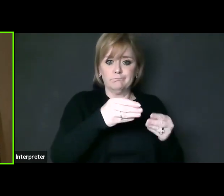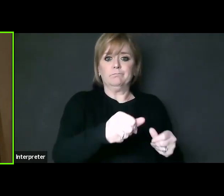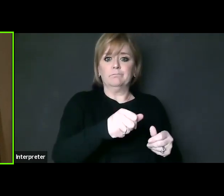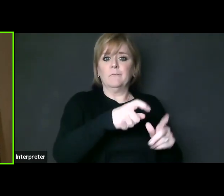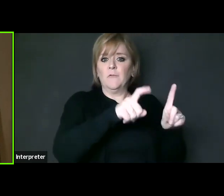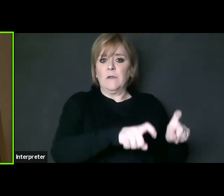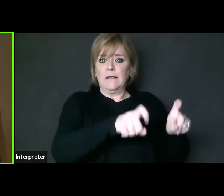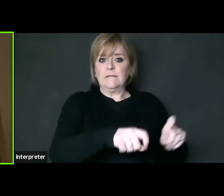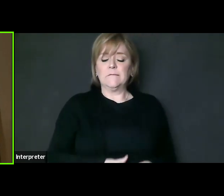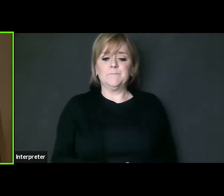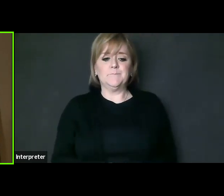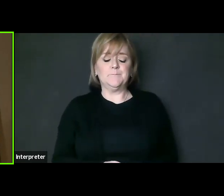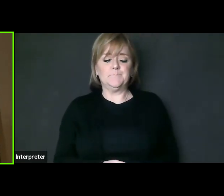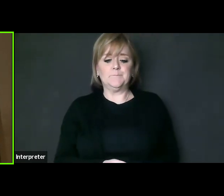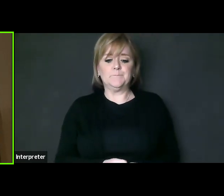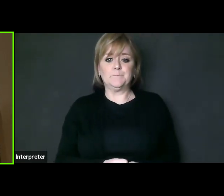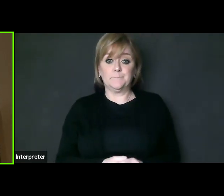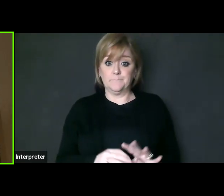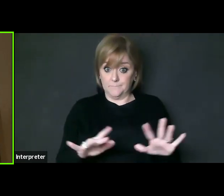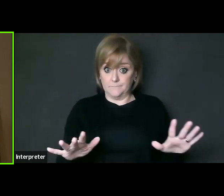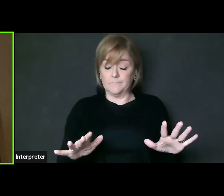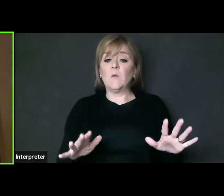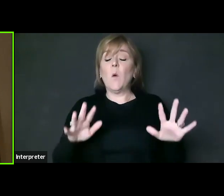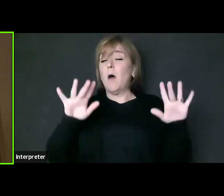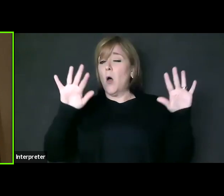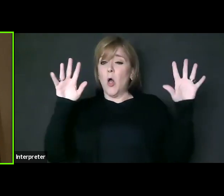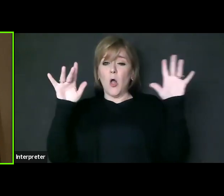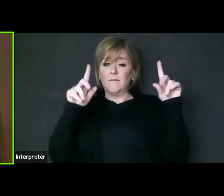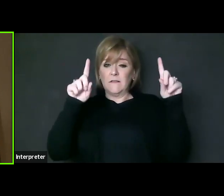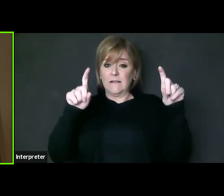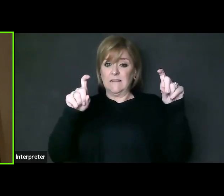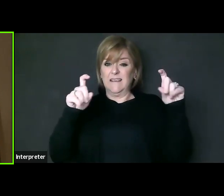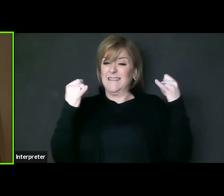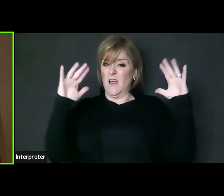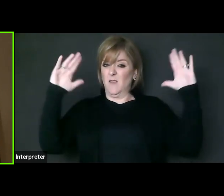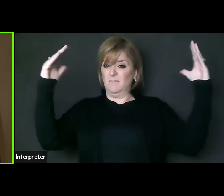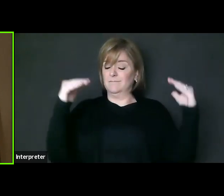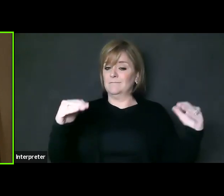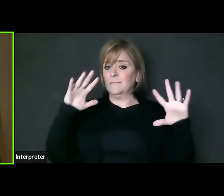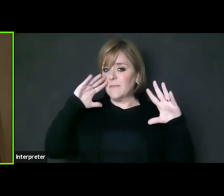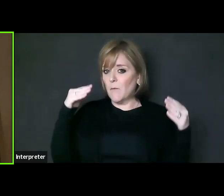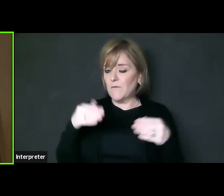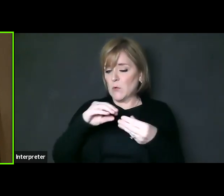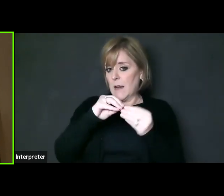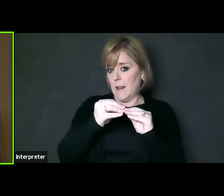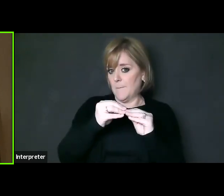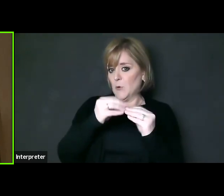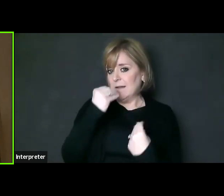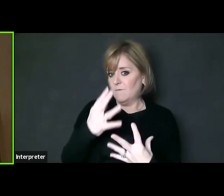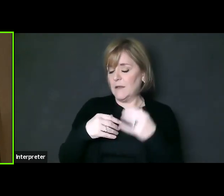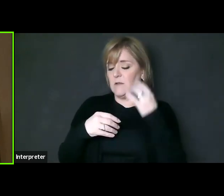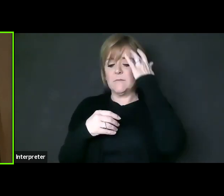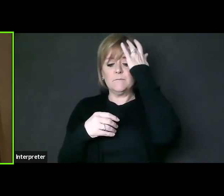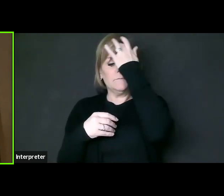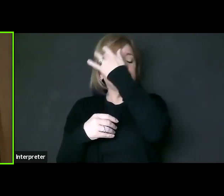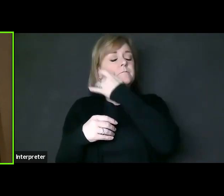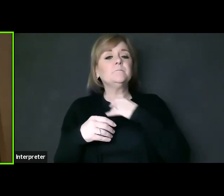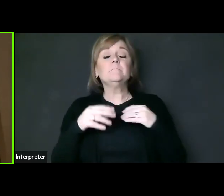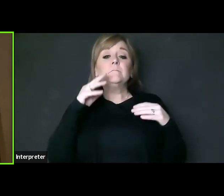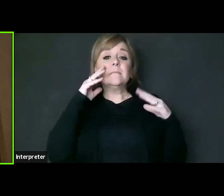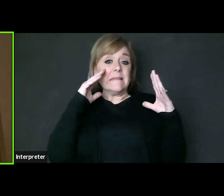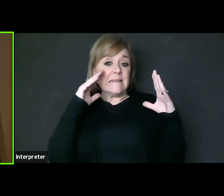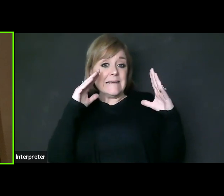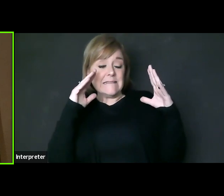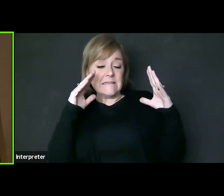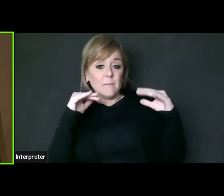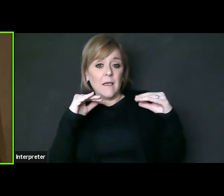Okay, so with all this testing, let's talk about data real quick as I wrap up. Expect more